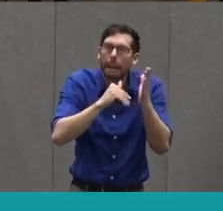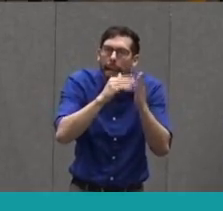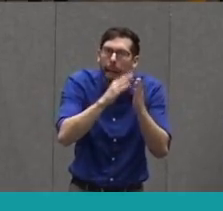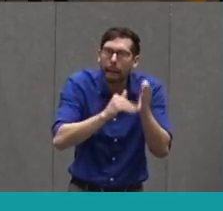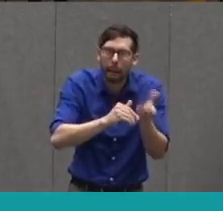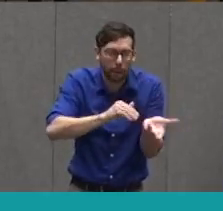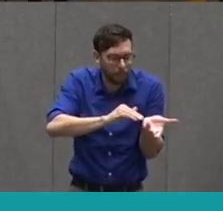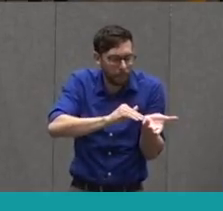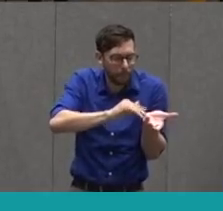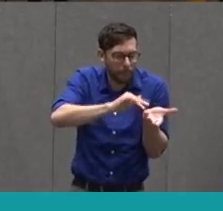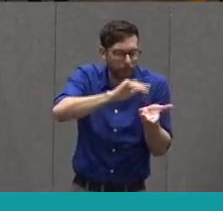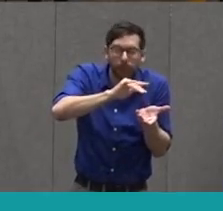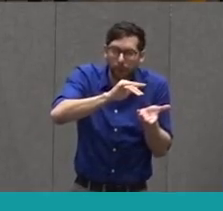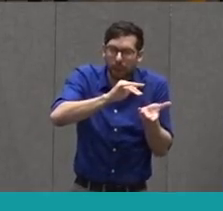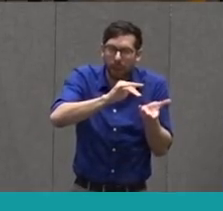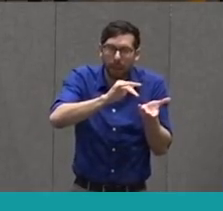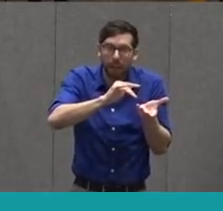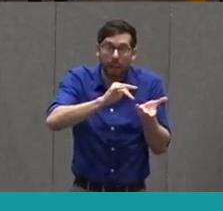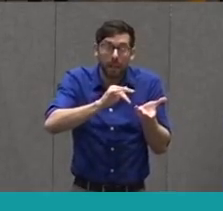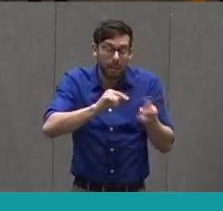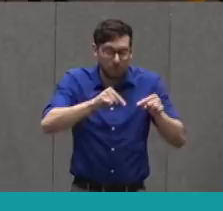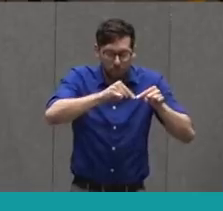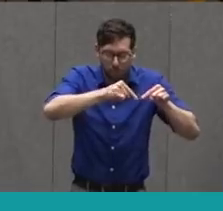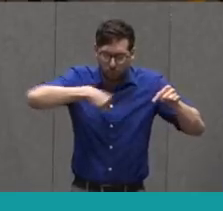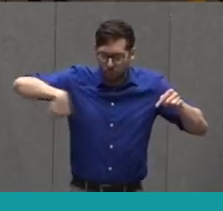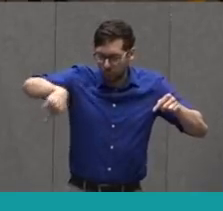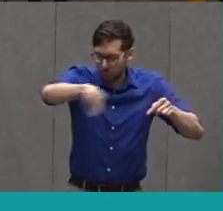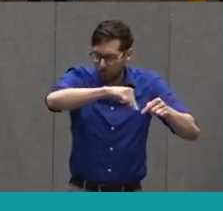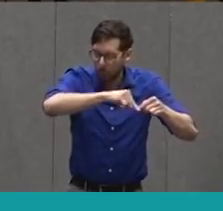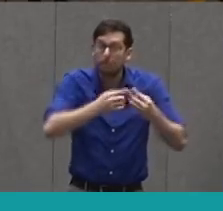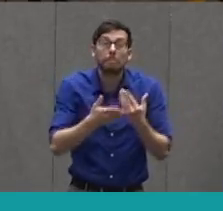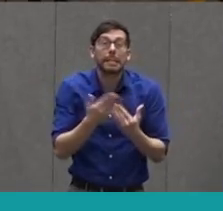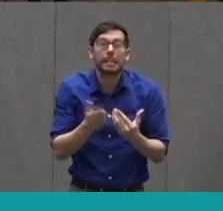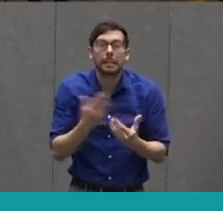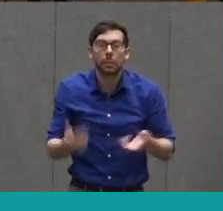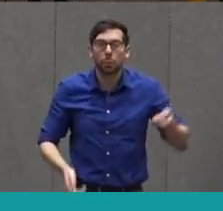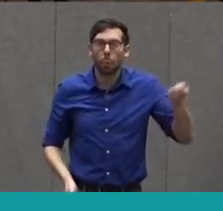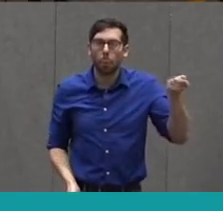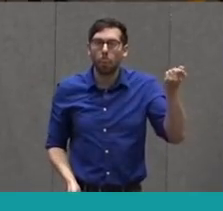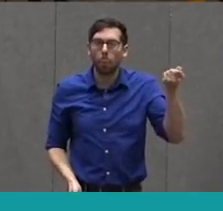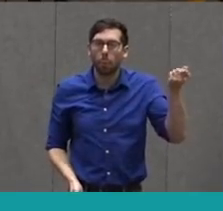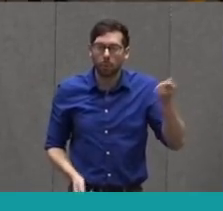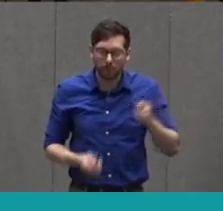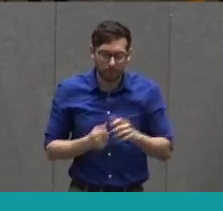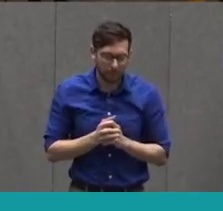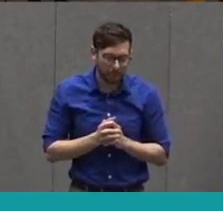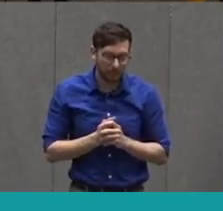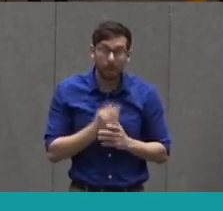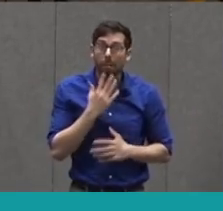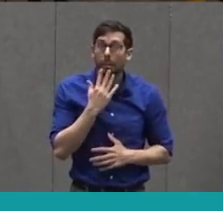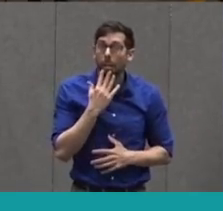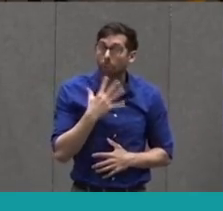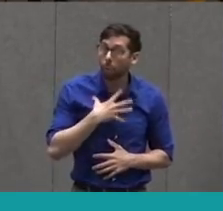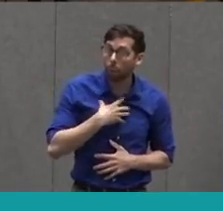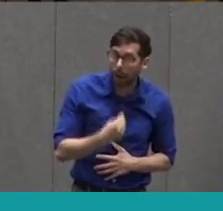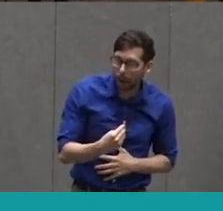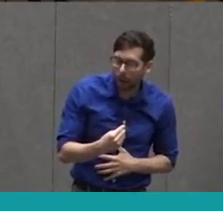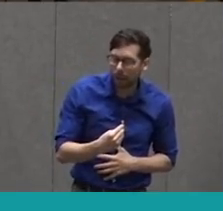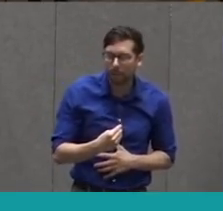a different shape maybe. It's white, it's made of plastic. It's pretty